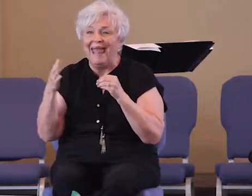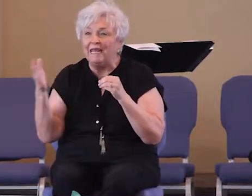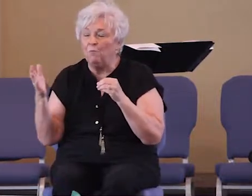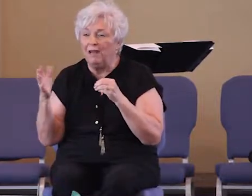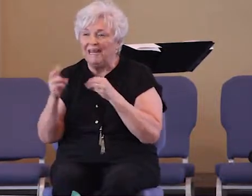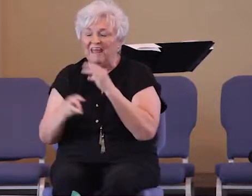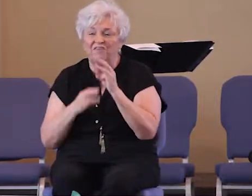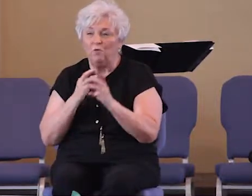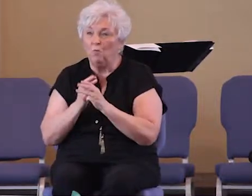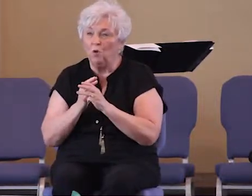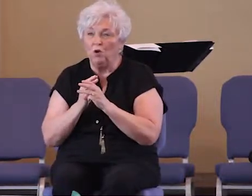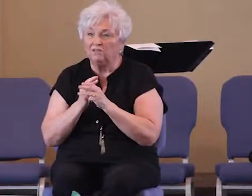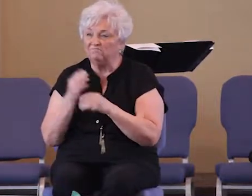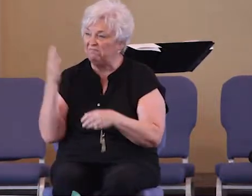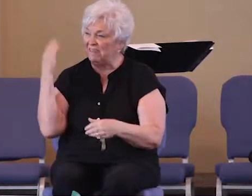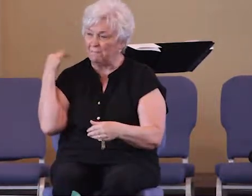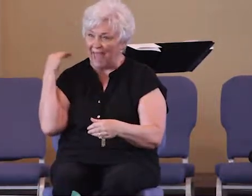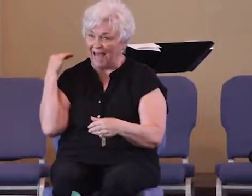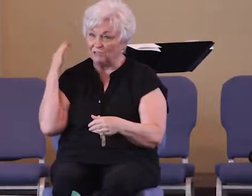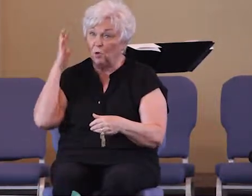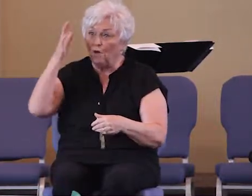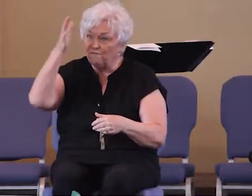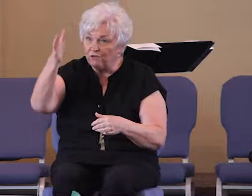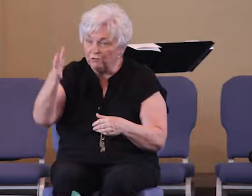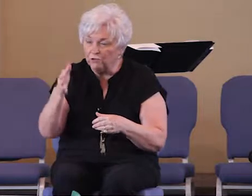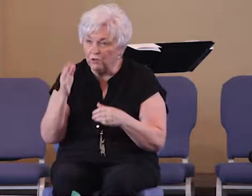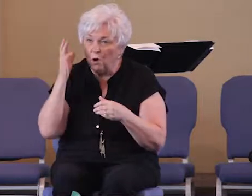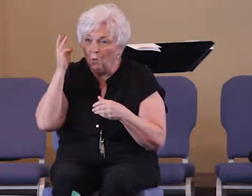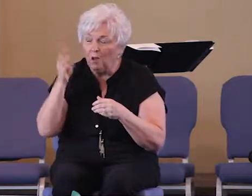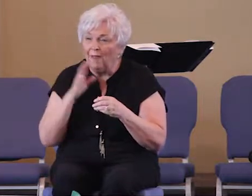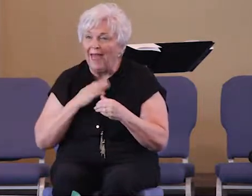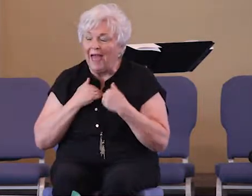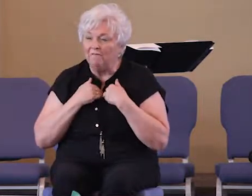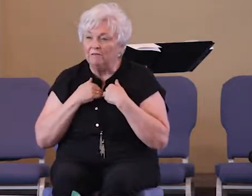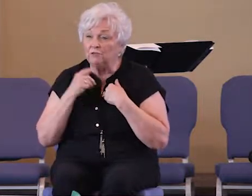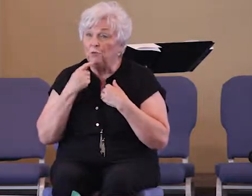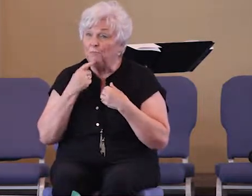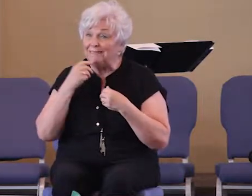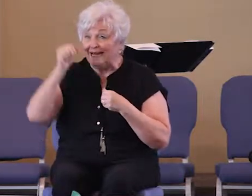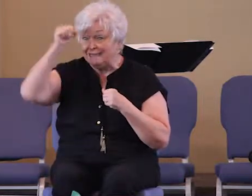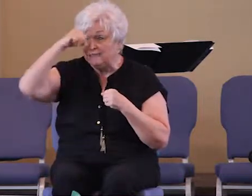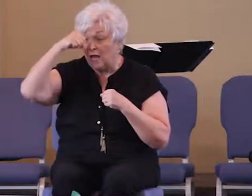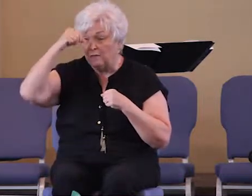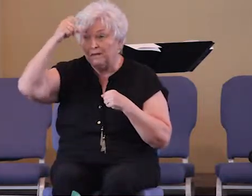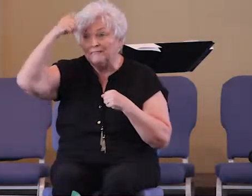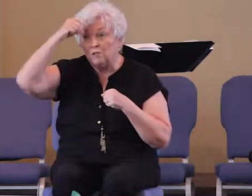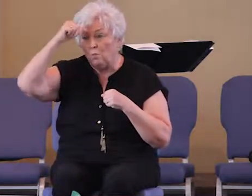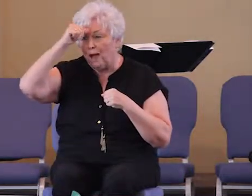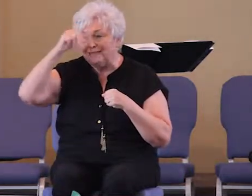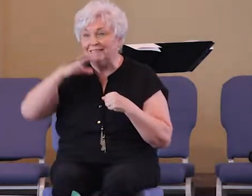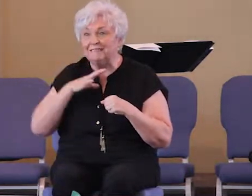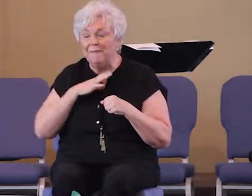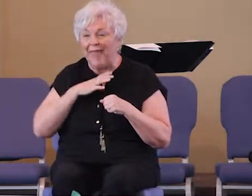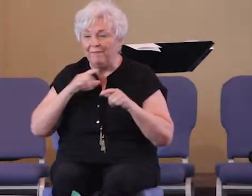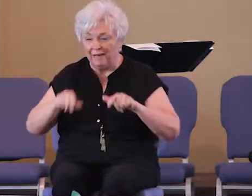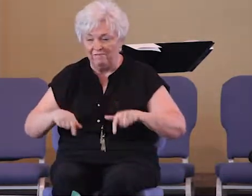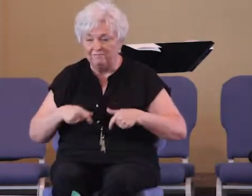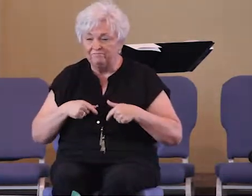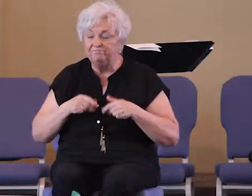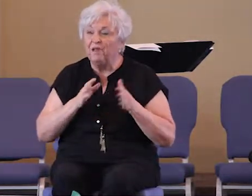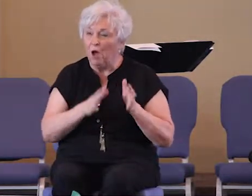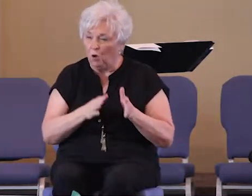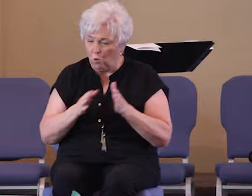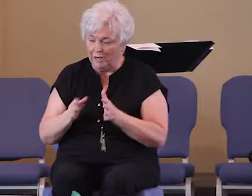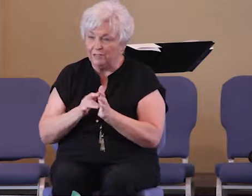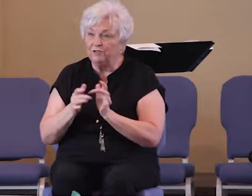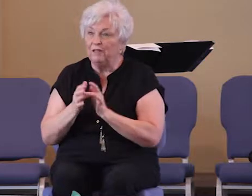one will ever have. So when we say Solomon is the wisest man who ever lived, according to Scripture, he's the wisest man who ever